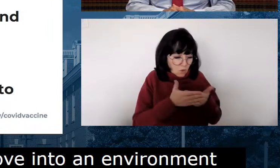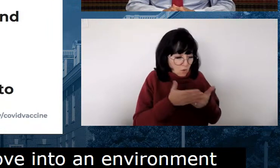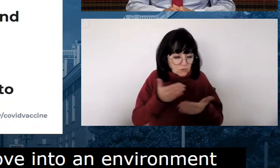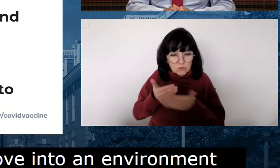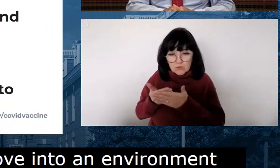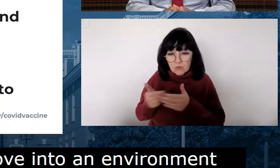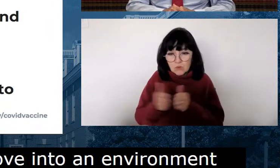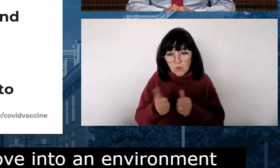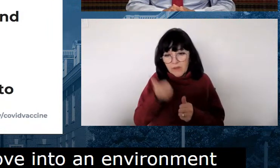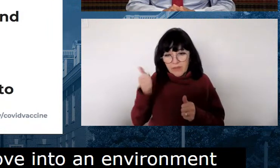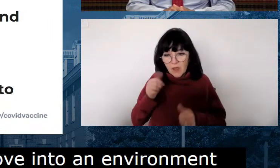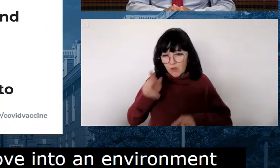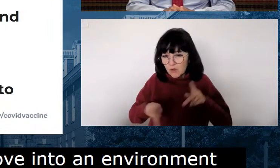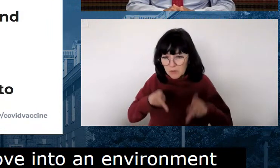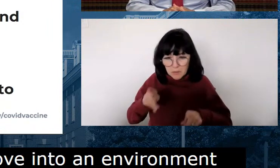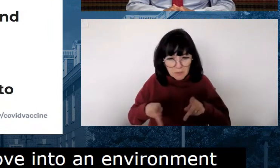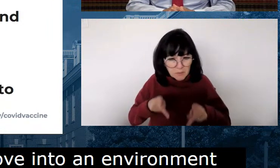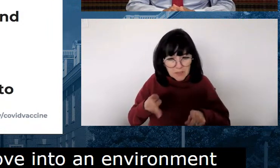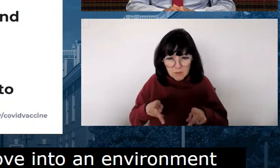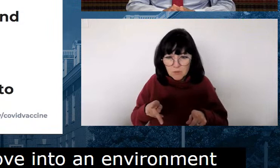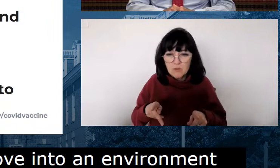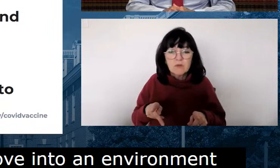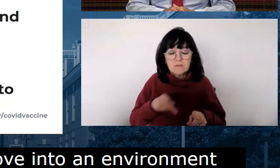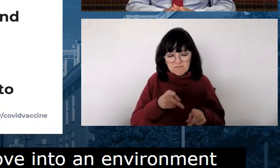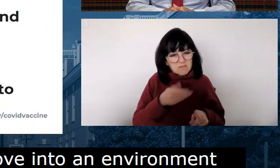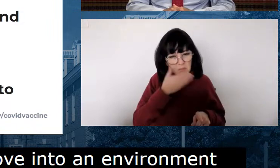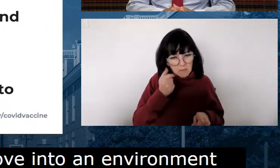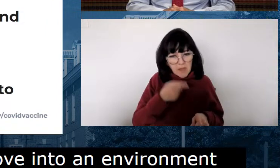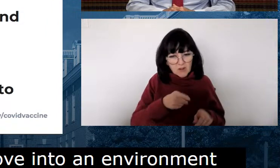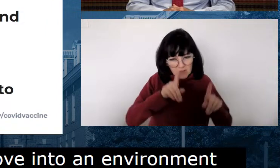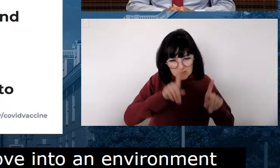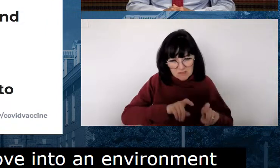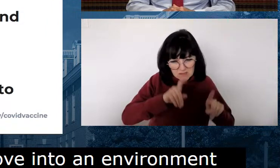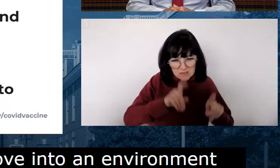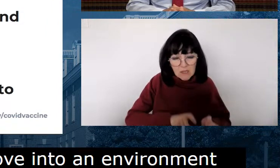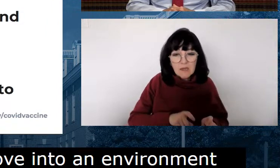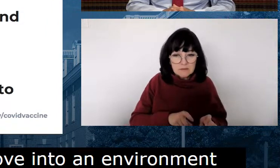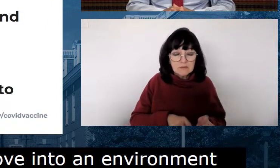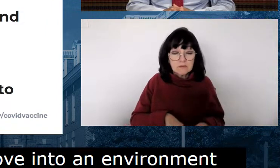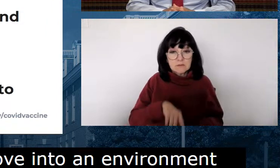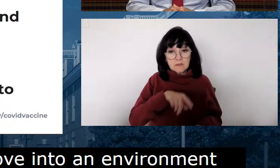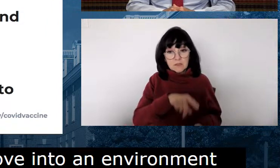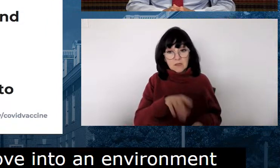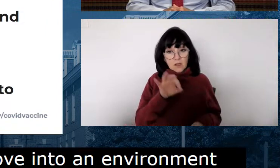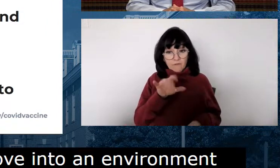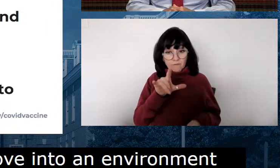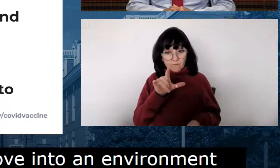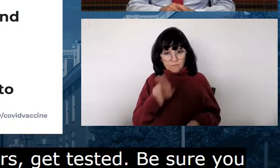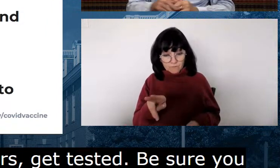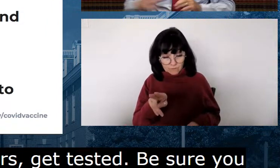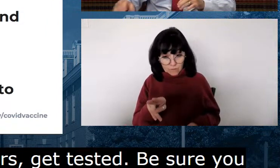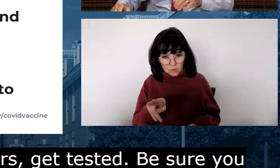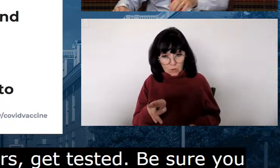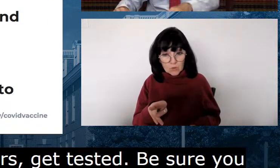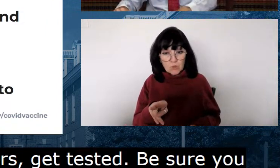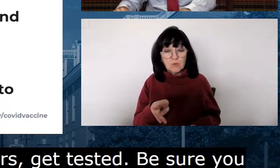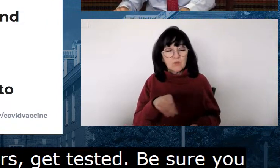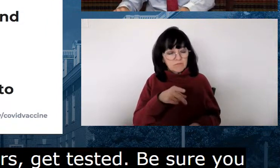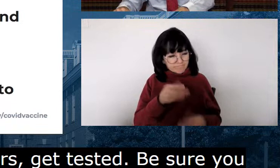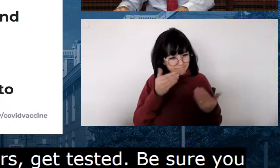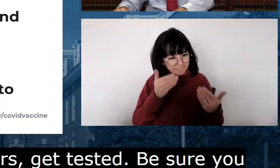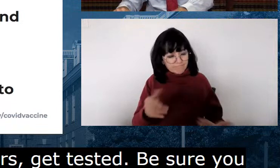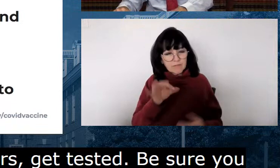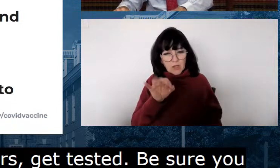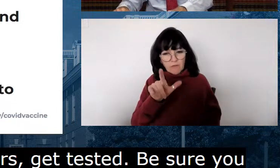tested. Make sure you get your flu vaccine because we don't want to see a big flu surge as well as a COVID